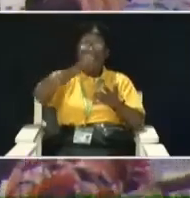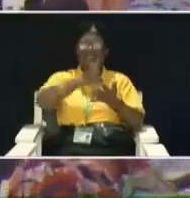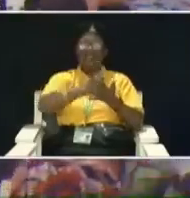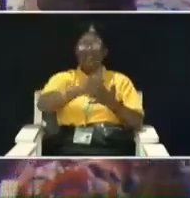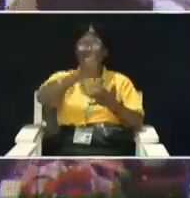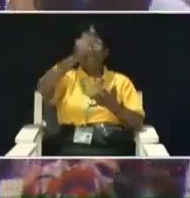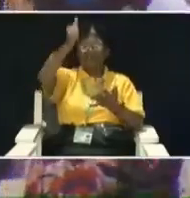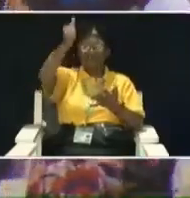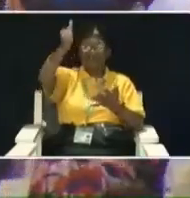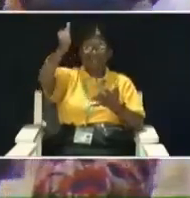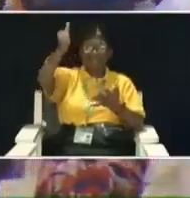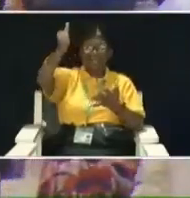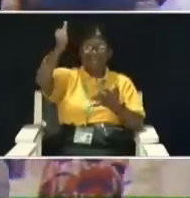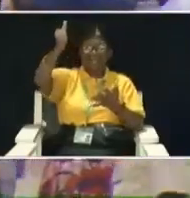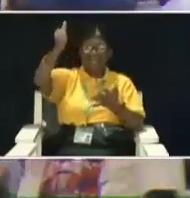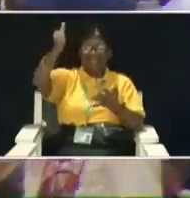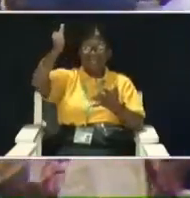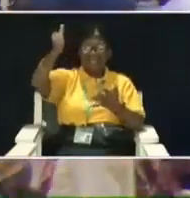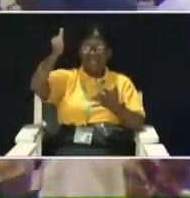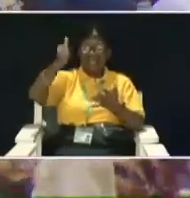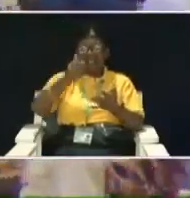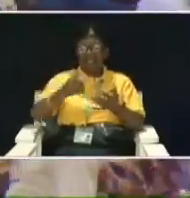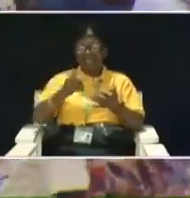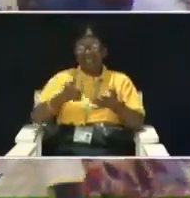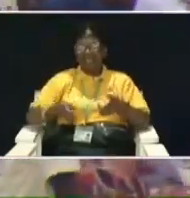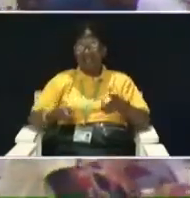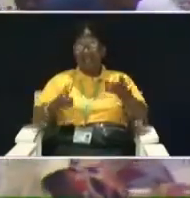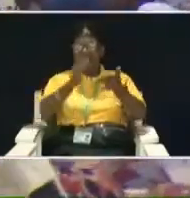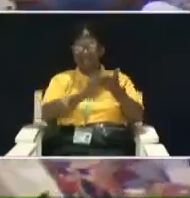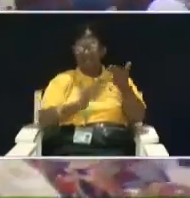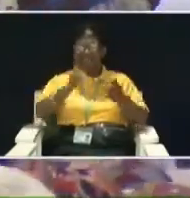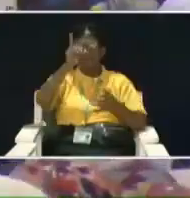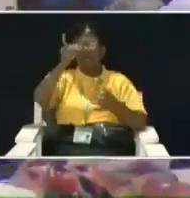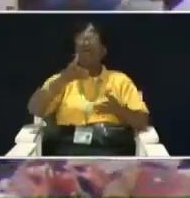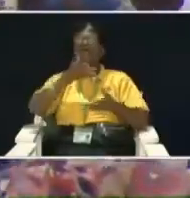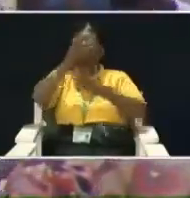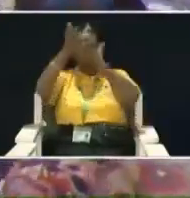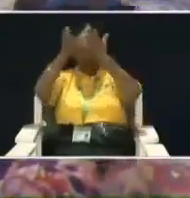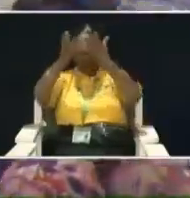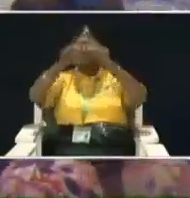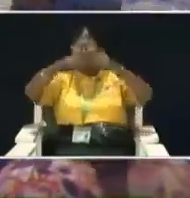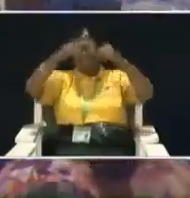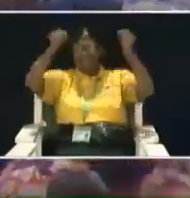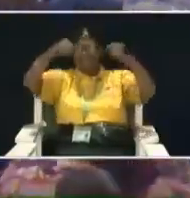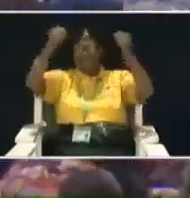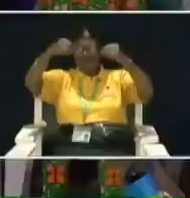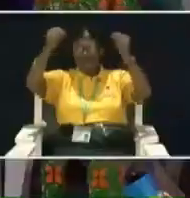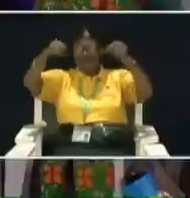Amen. Well, let someone shout hallelujah.